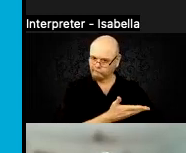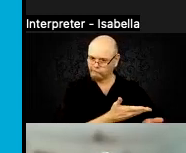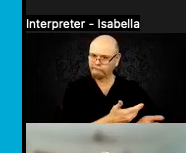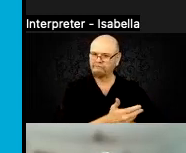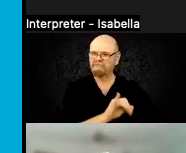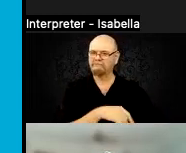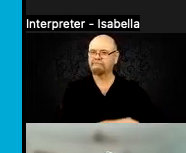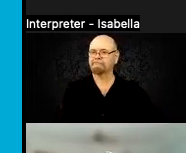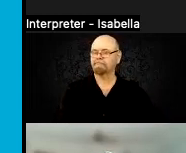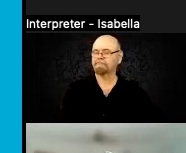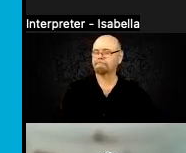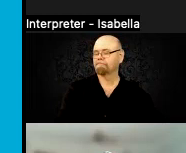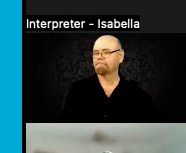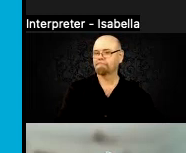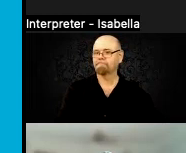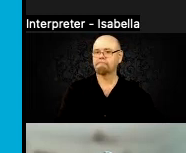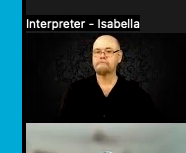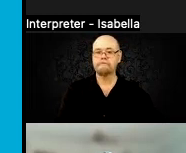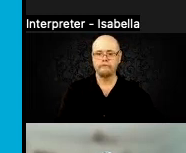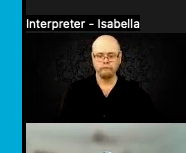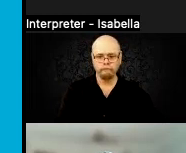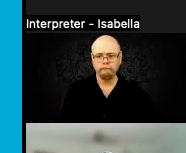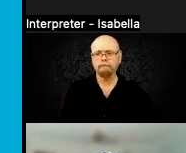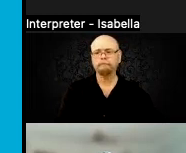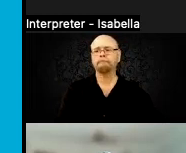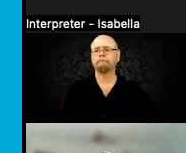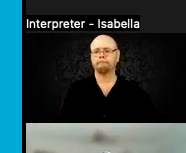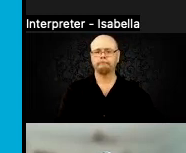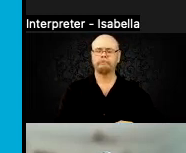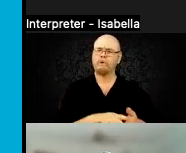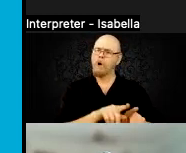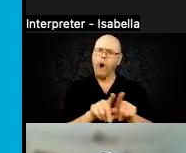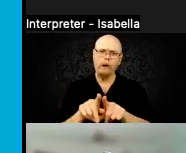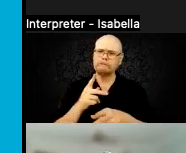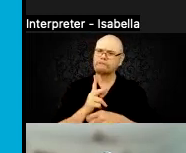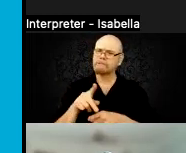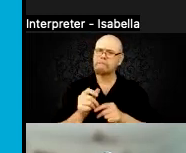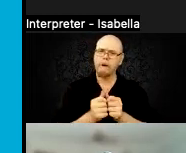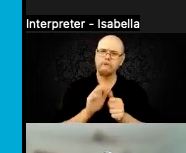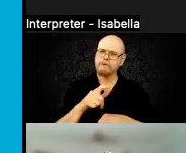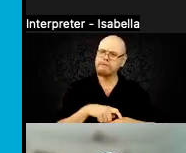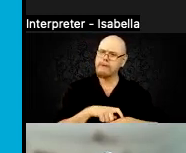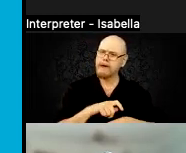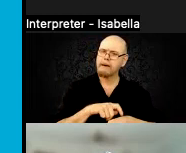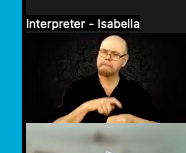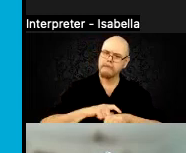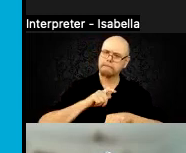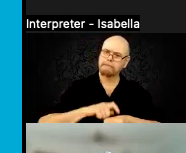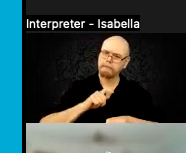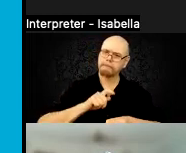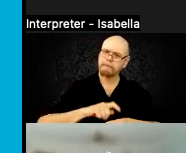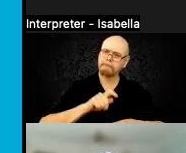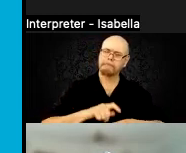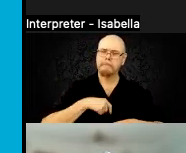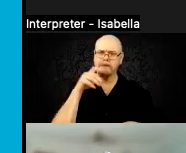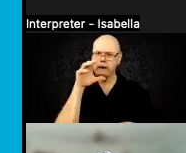process. Would also say to help keep track of the timeline, right? To make sure that you're not missing communication and it doesn't fall through the cracks,